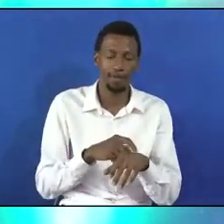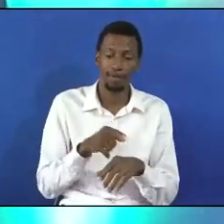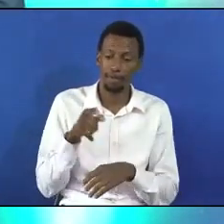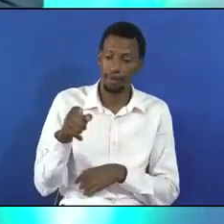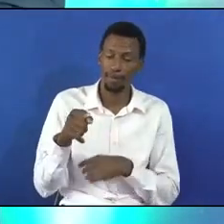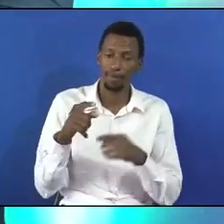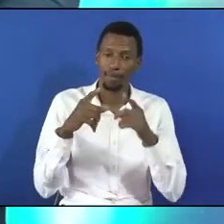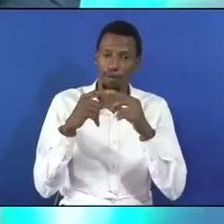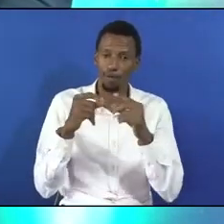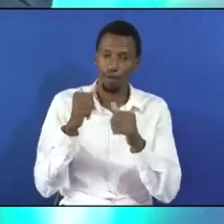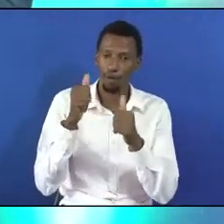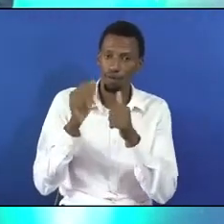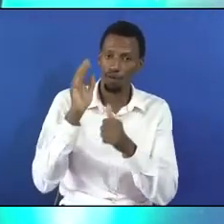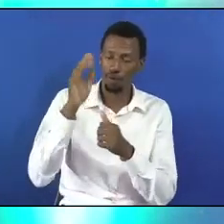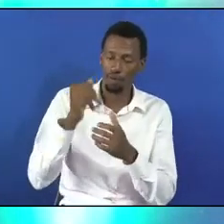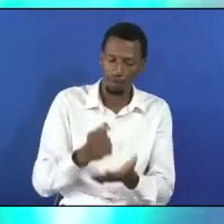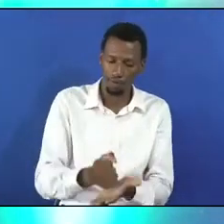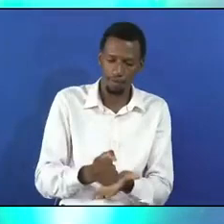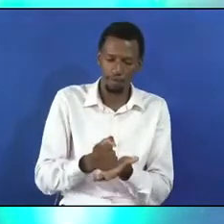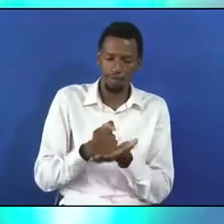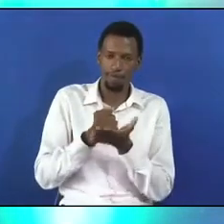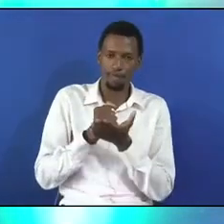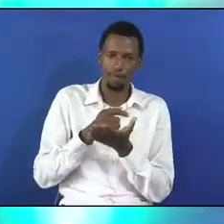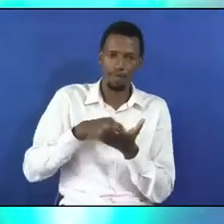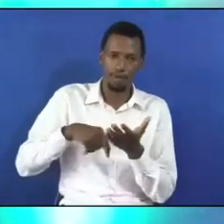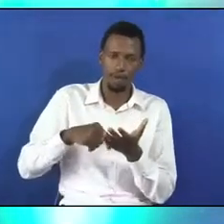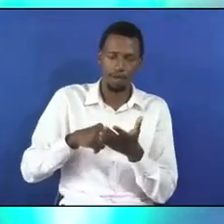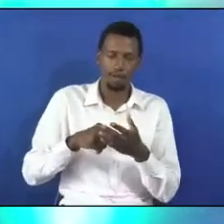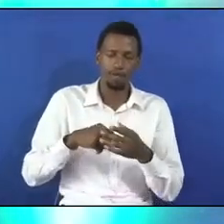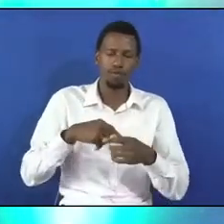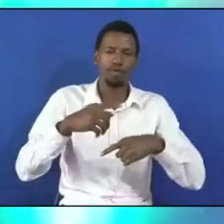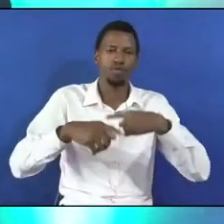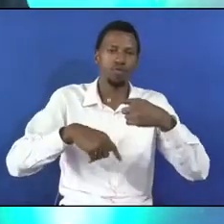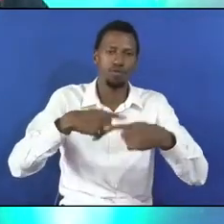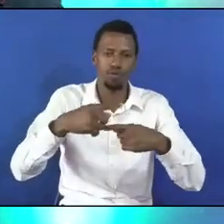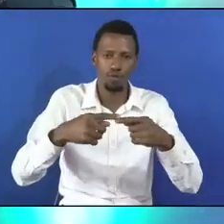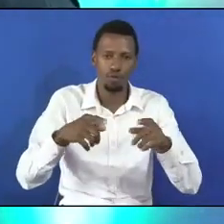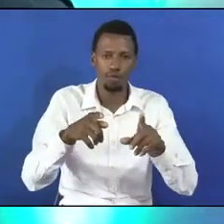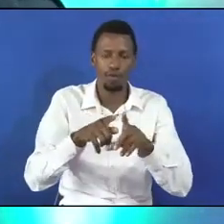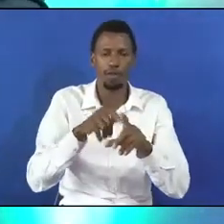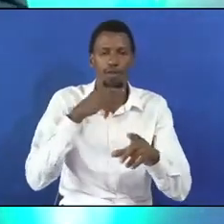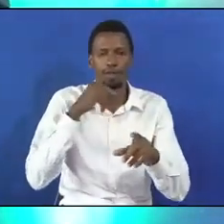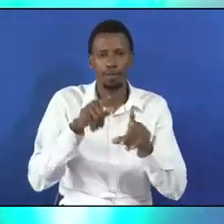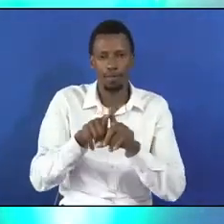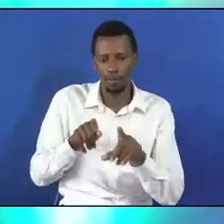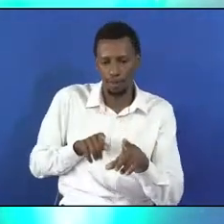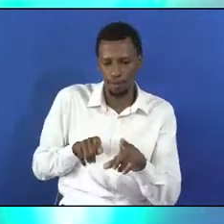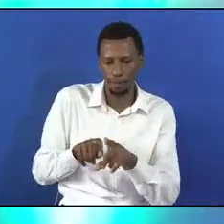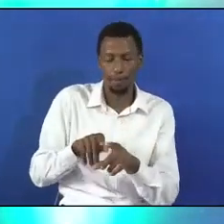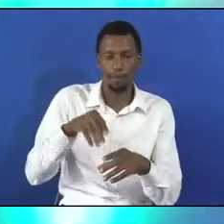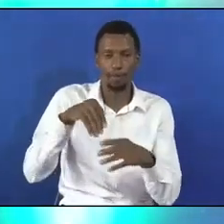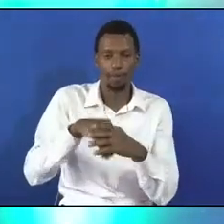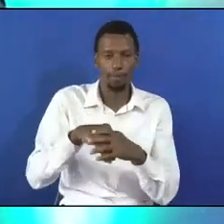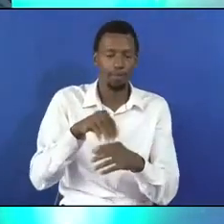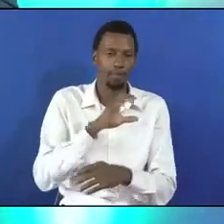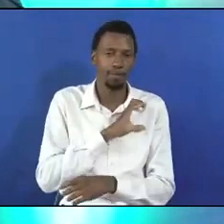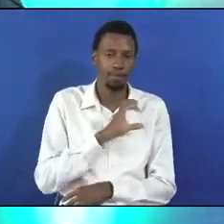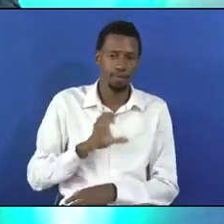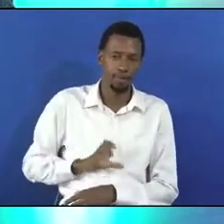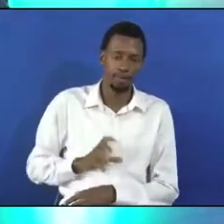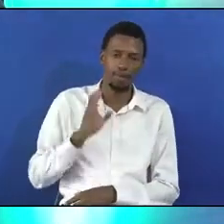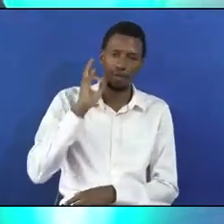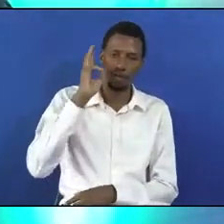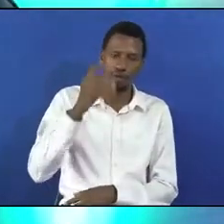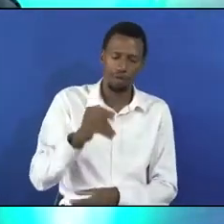will help us move on as brothers and sisters in Christ, and will aid each and every one of us